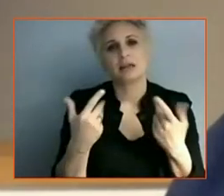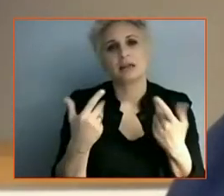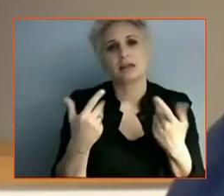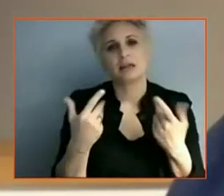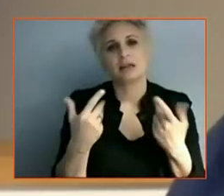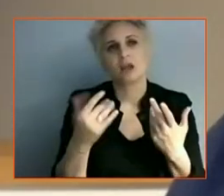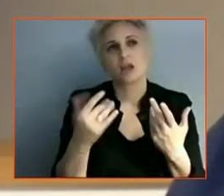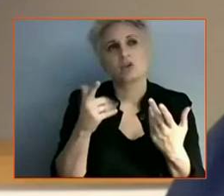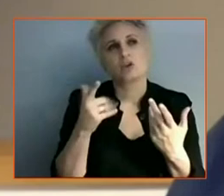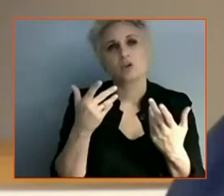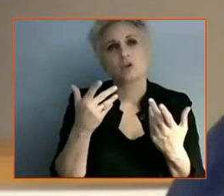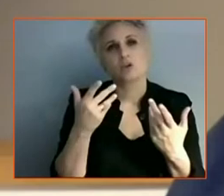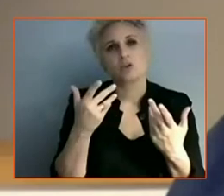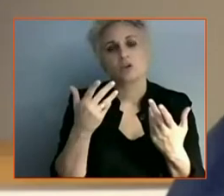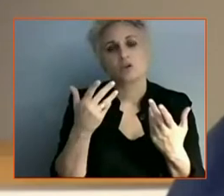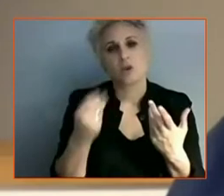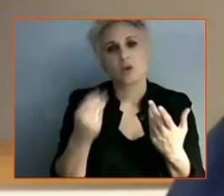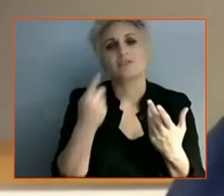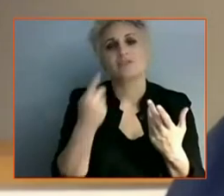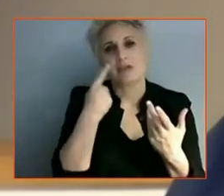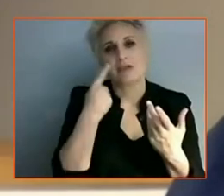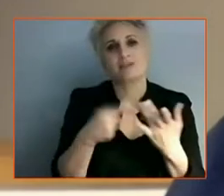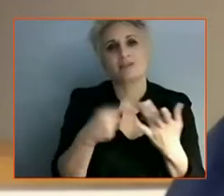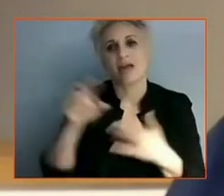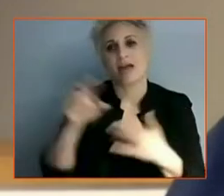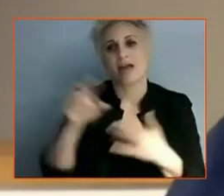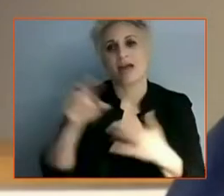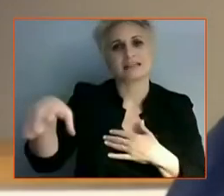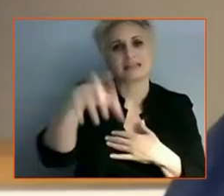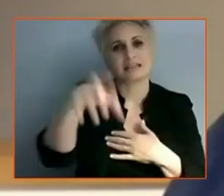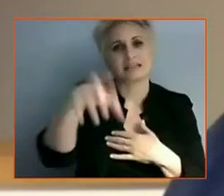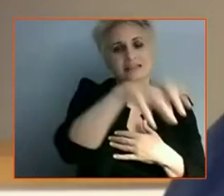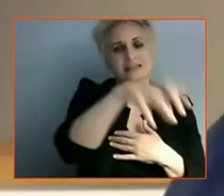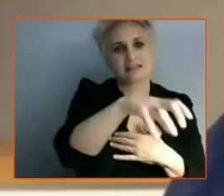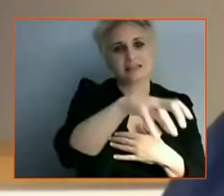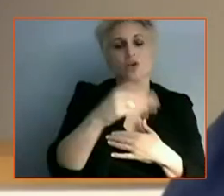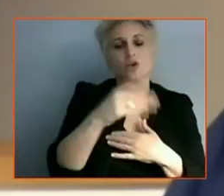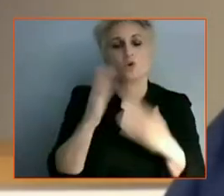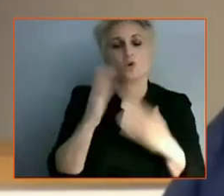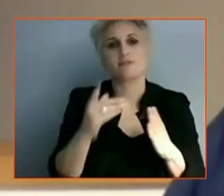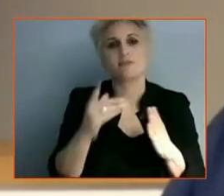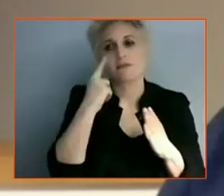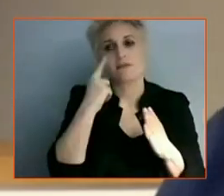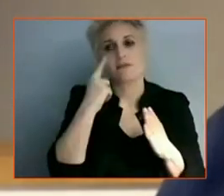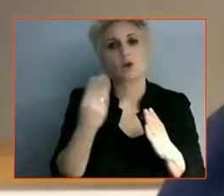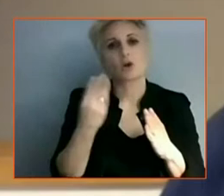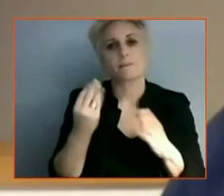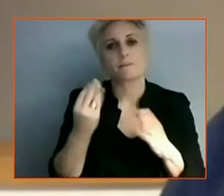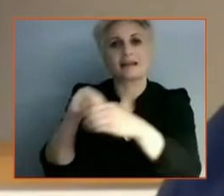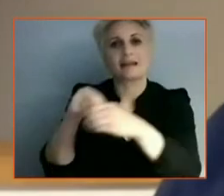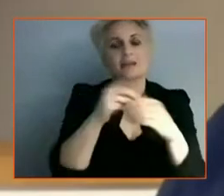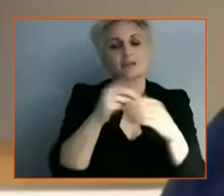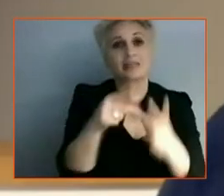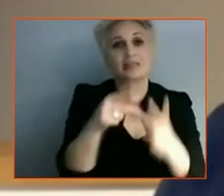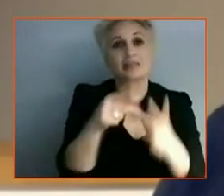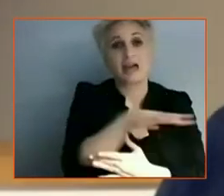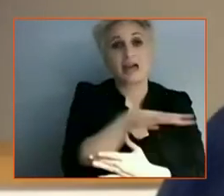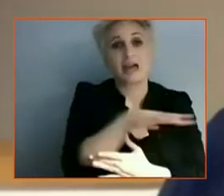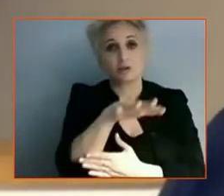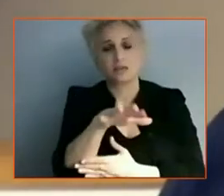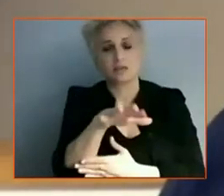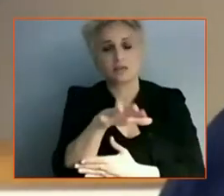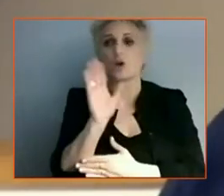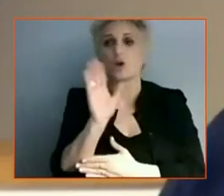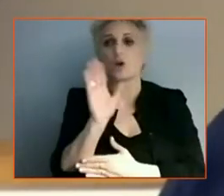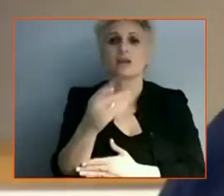compete against other sectors as well who want that support and investment. So being able to say that, okay, if it's well-being, if it's people